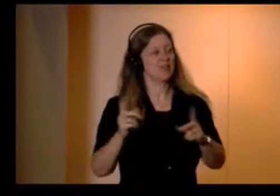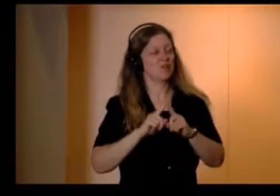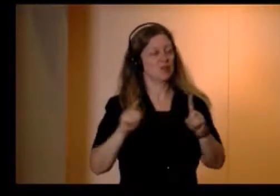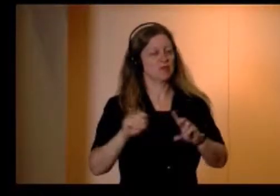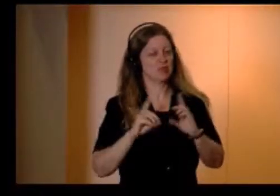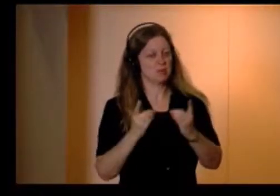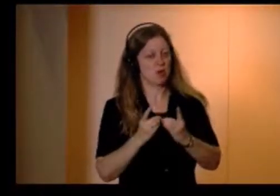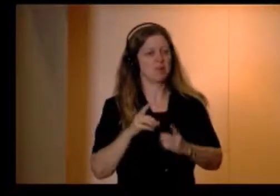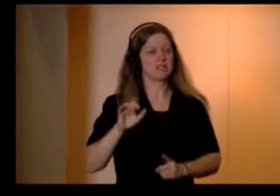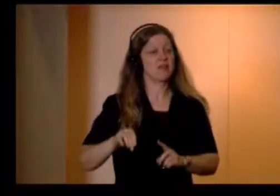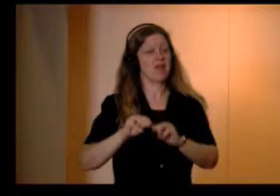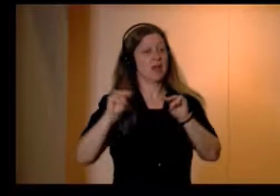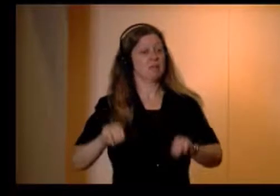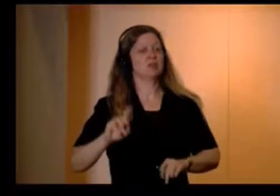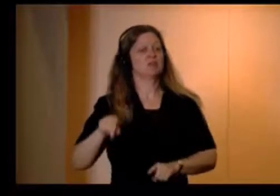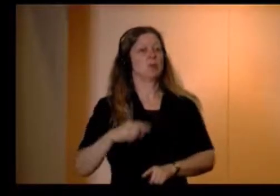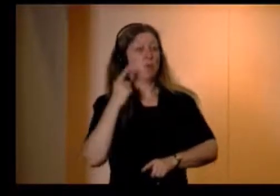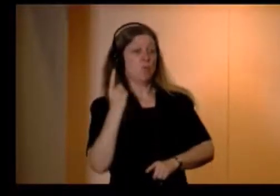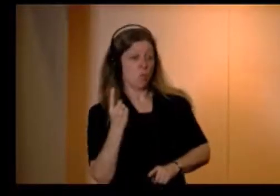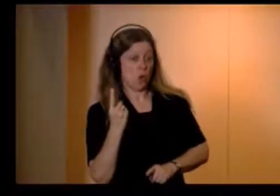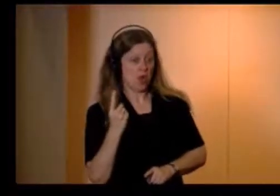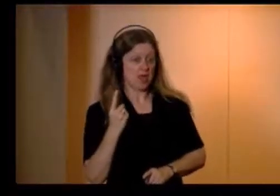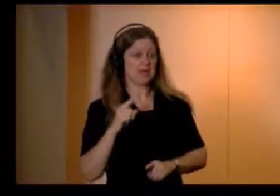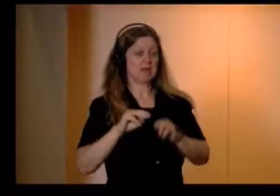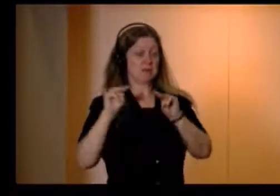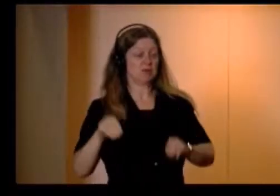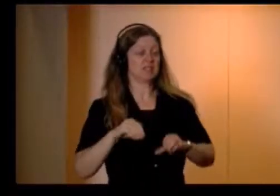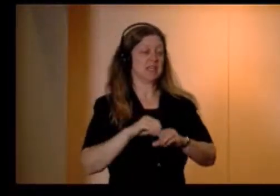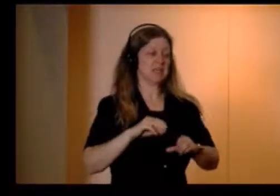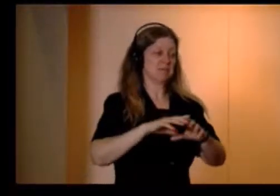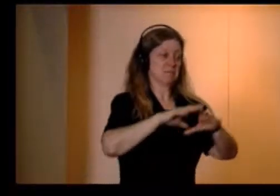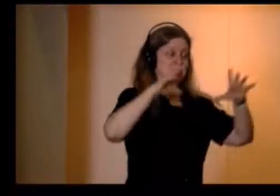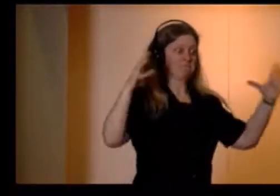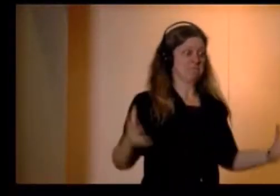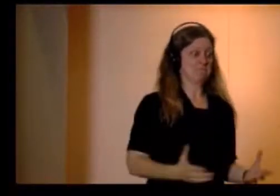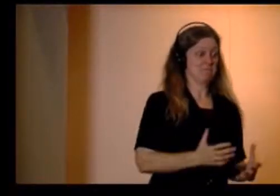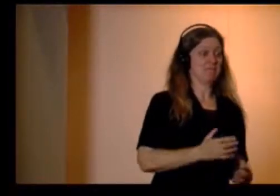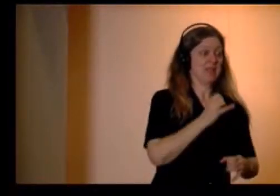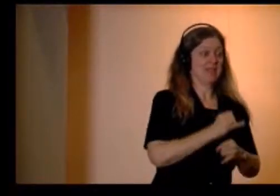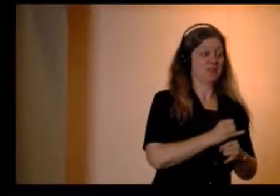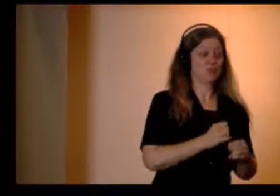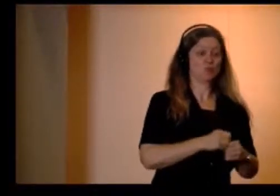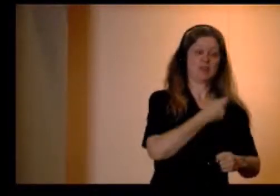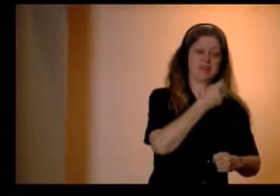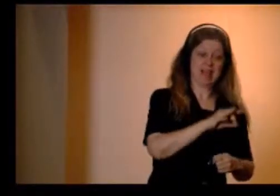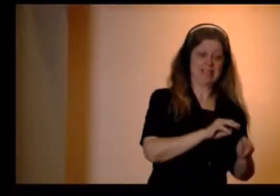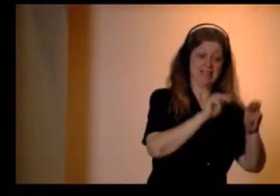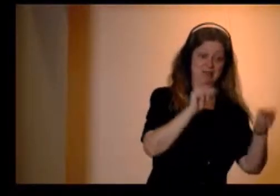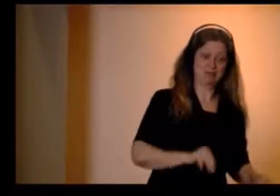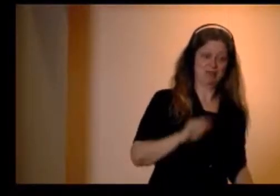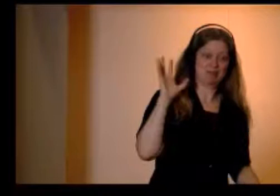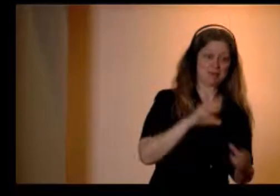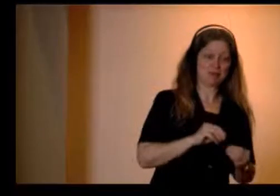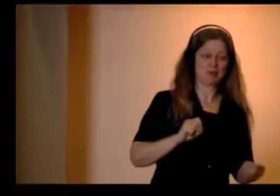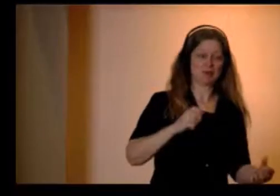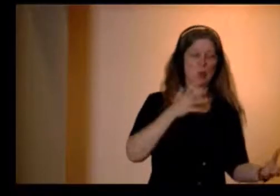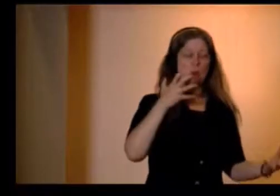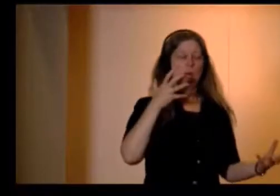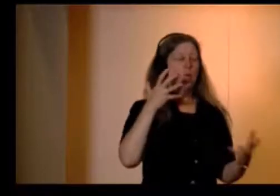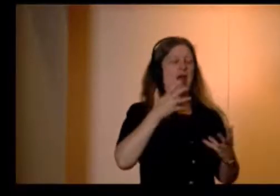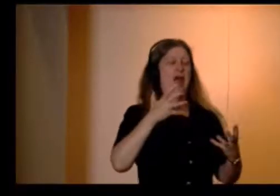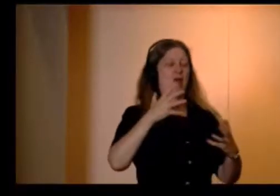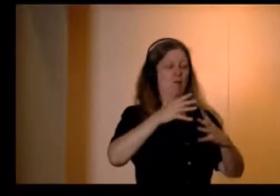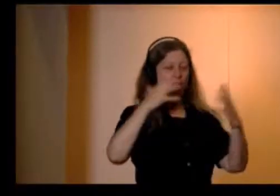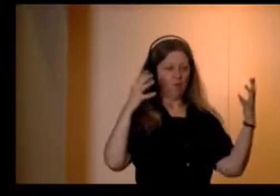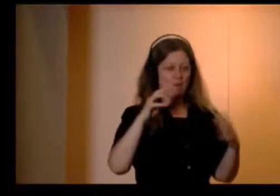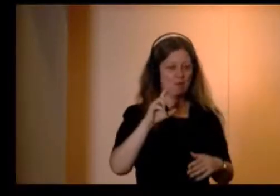19 museums. And so as you can see here, there's a tremendous potential to harness those data and be able to gain insights through them in a data science